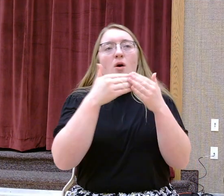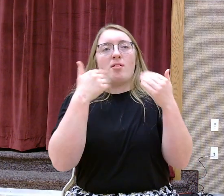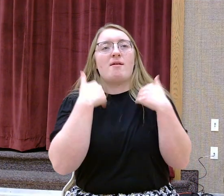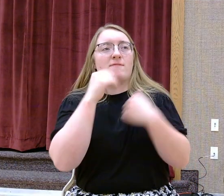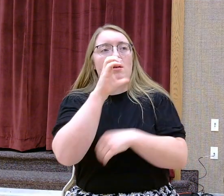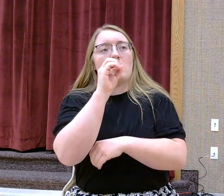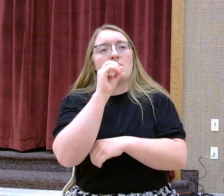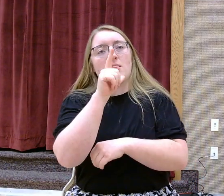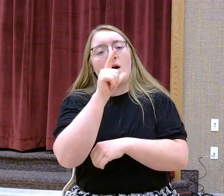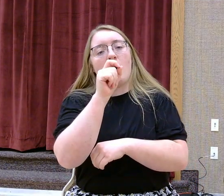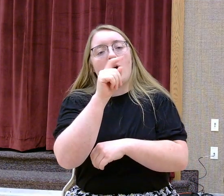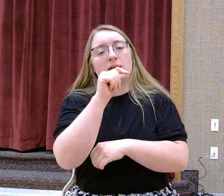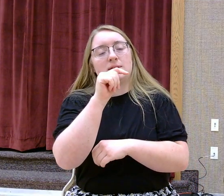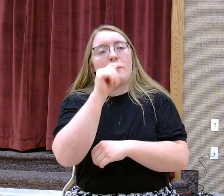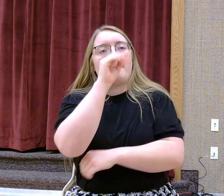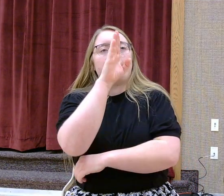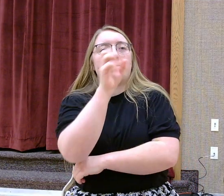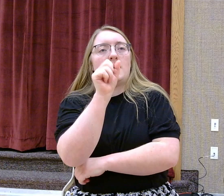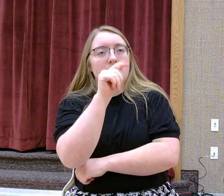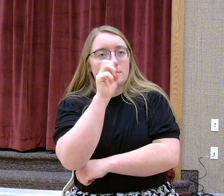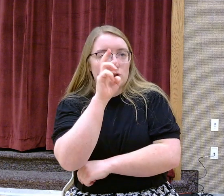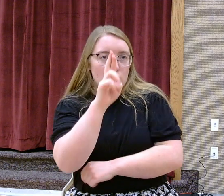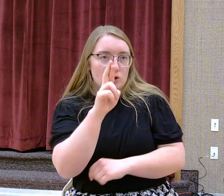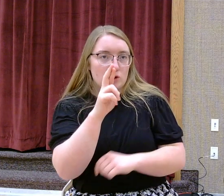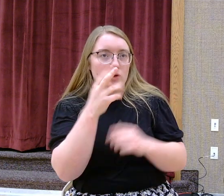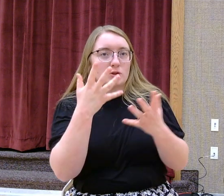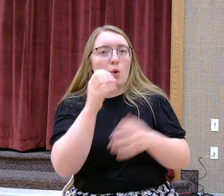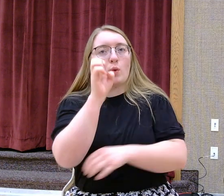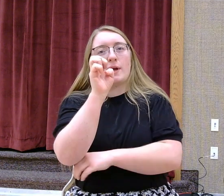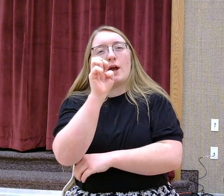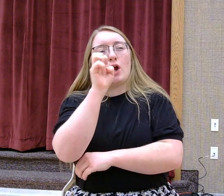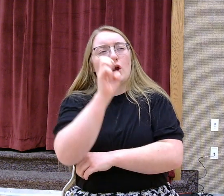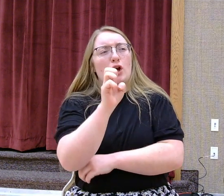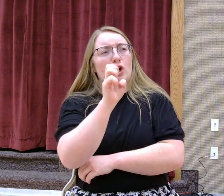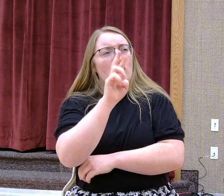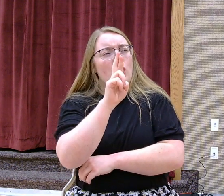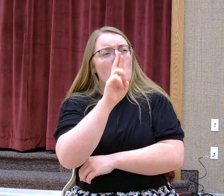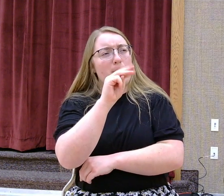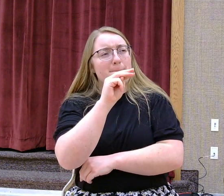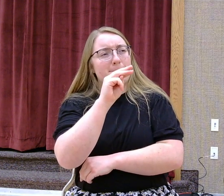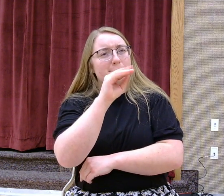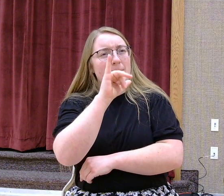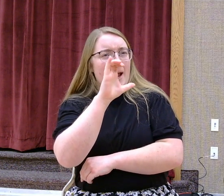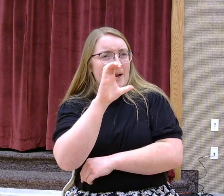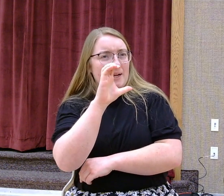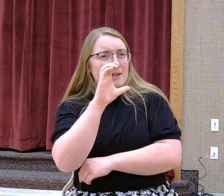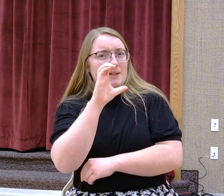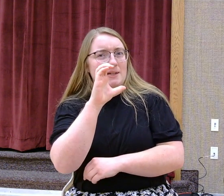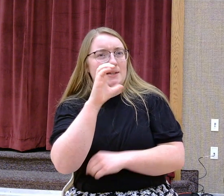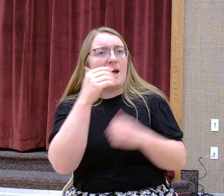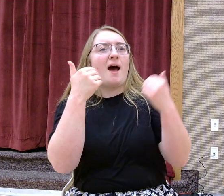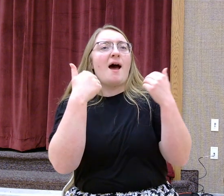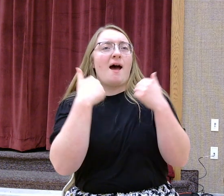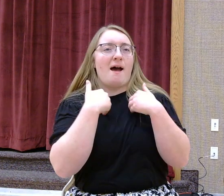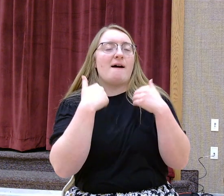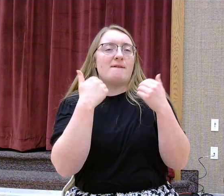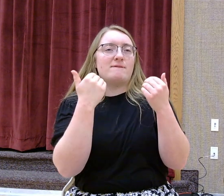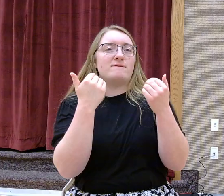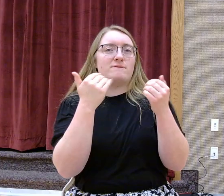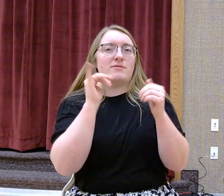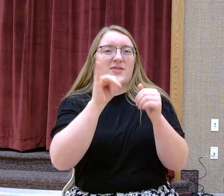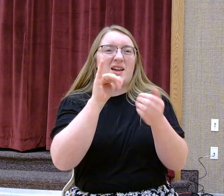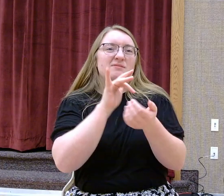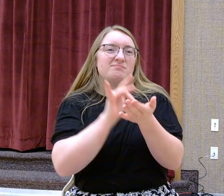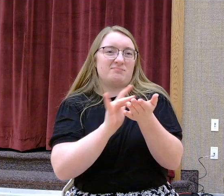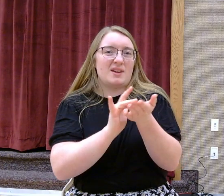is the stroke center. So if you're having a stroke, the ambulances will take you to ERMAC.